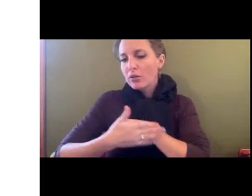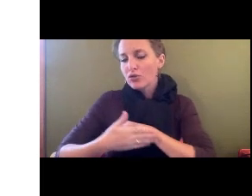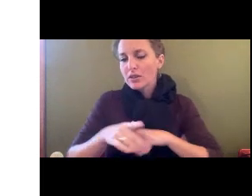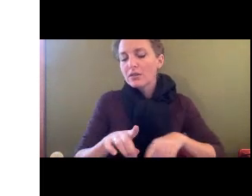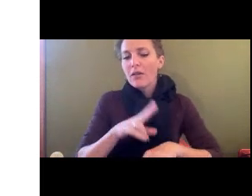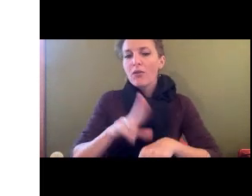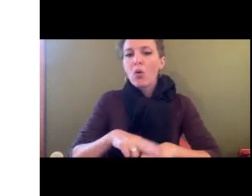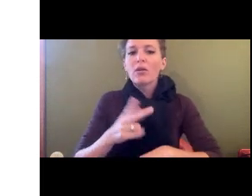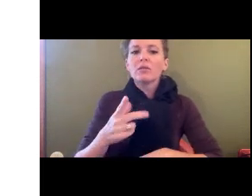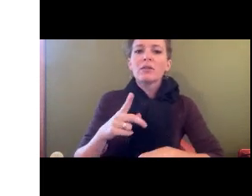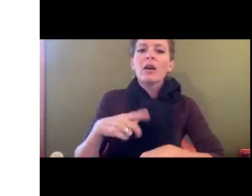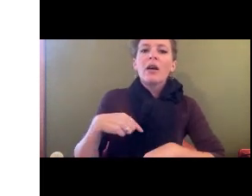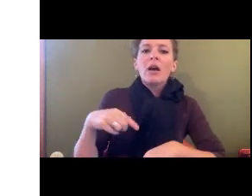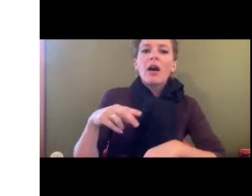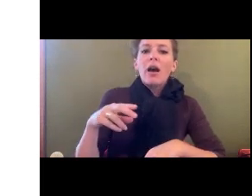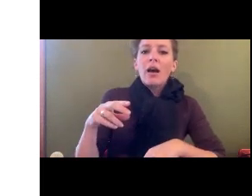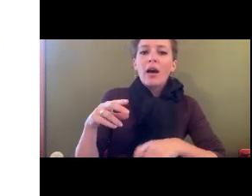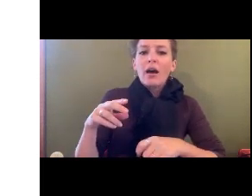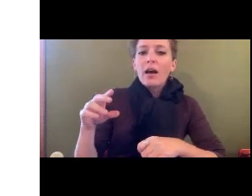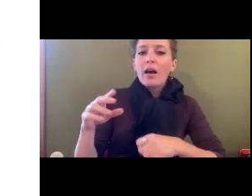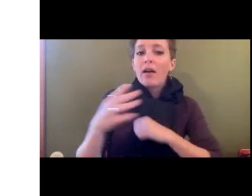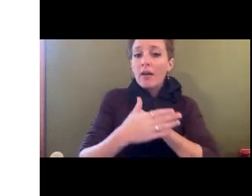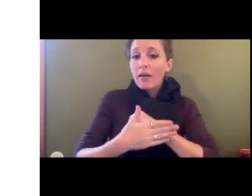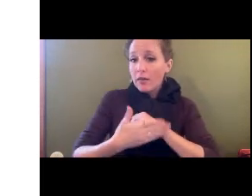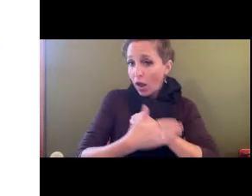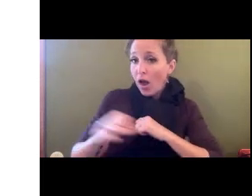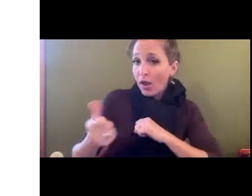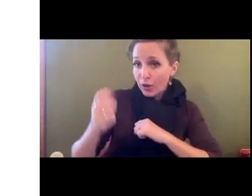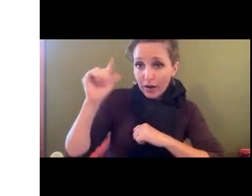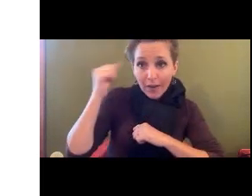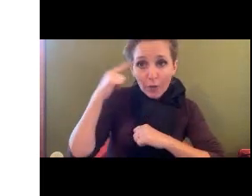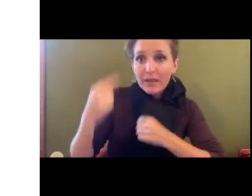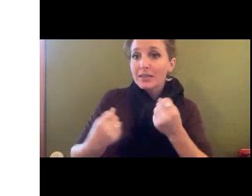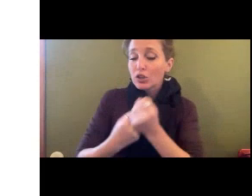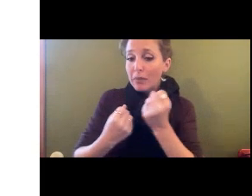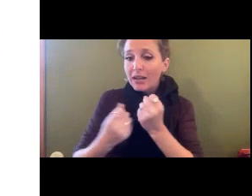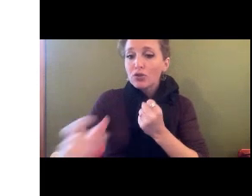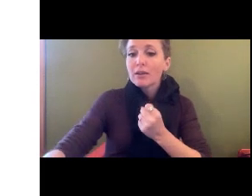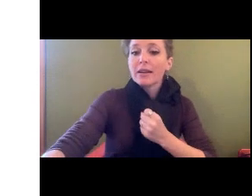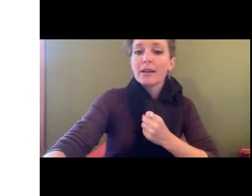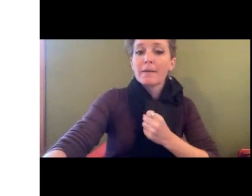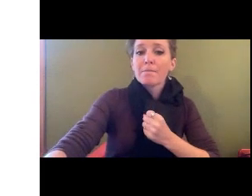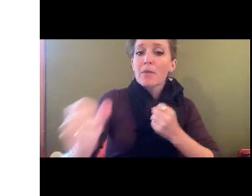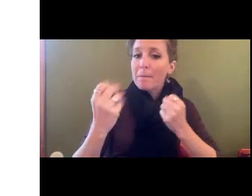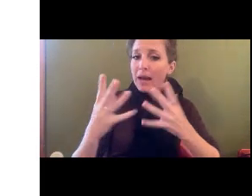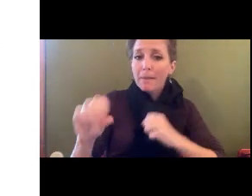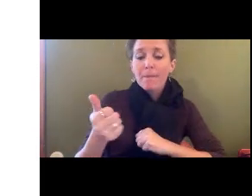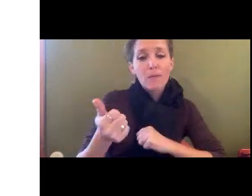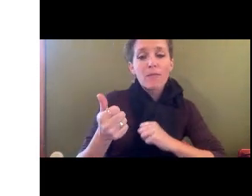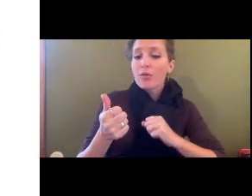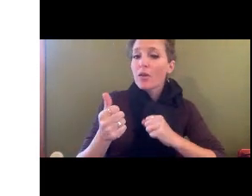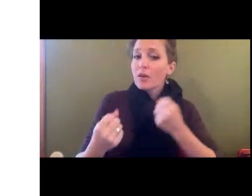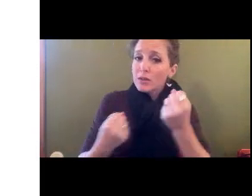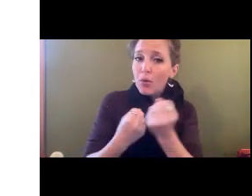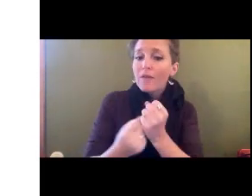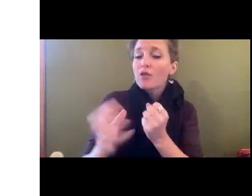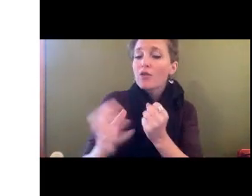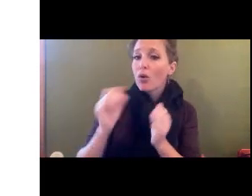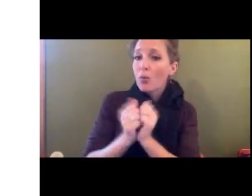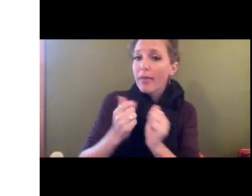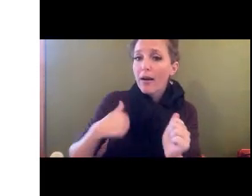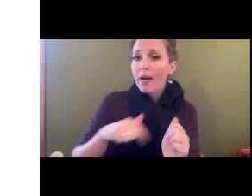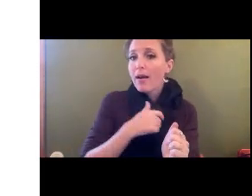123 foreign governments that co-sponsor the resolution. But again, we know that there are so many more that are supportive and that are talking to us about how best